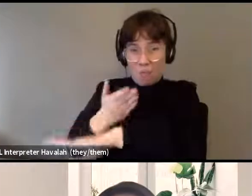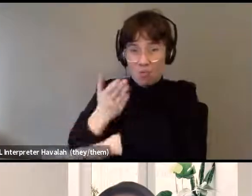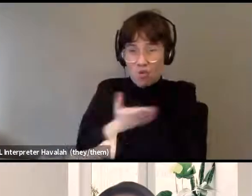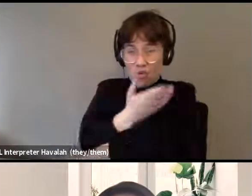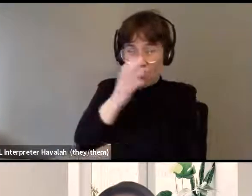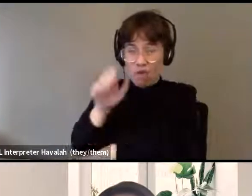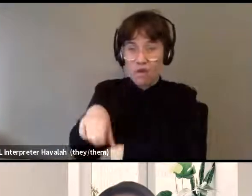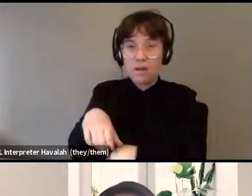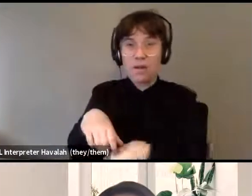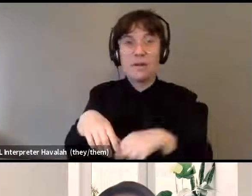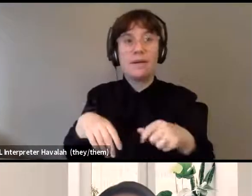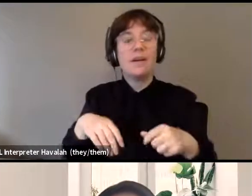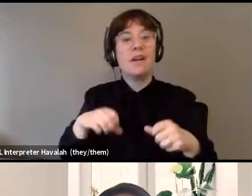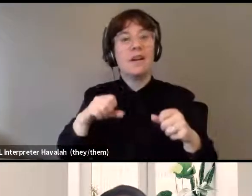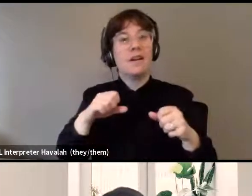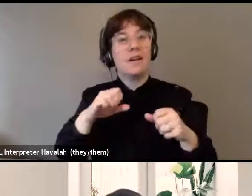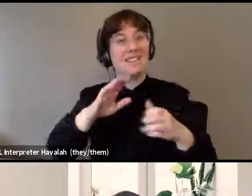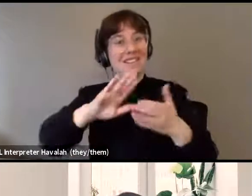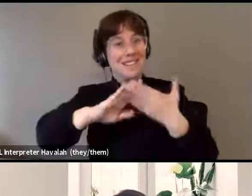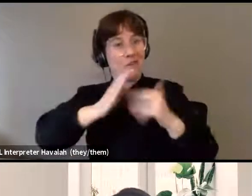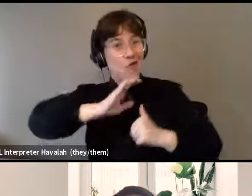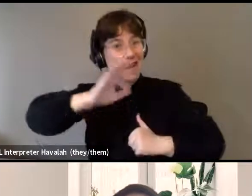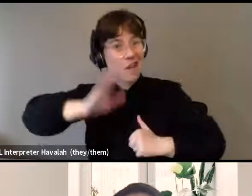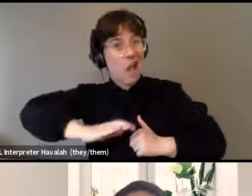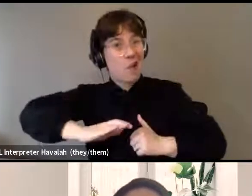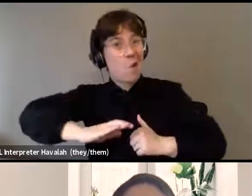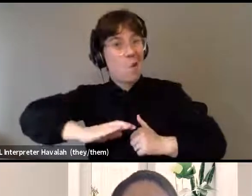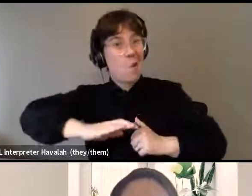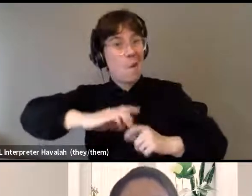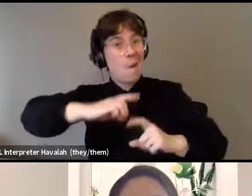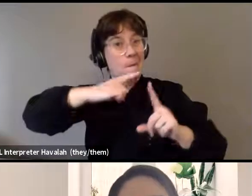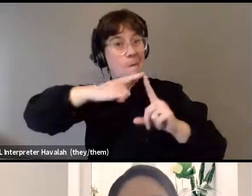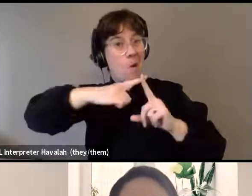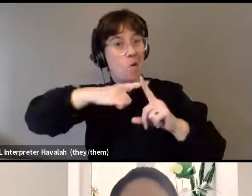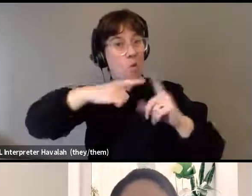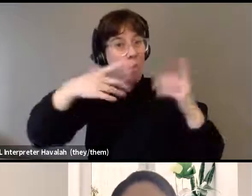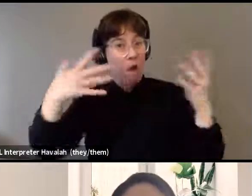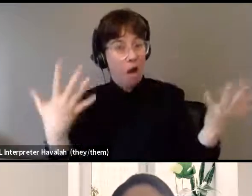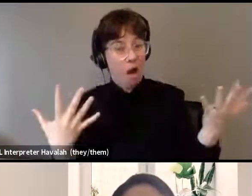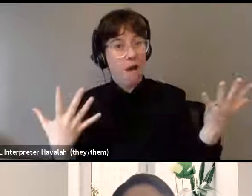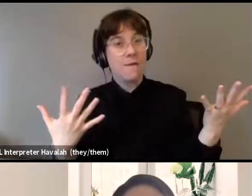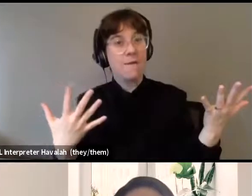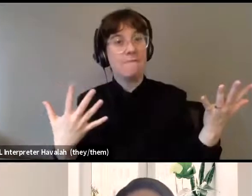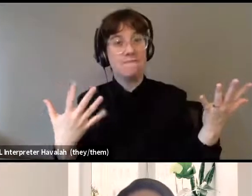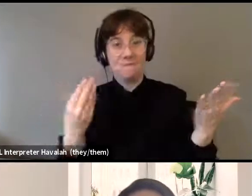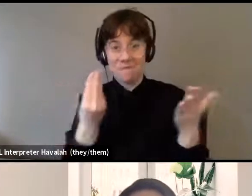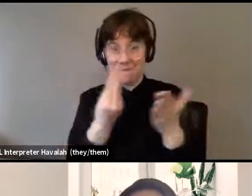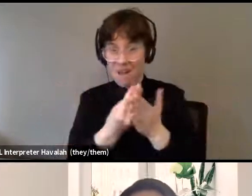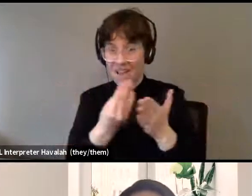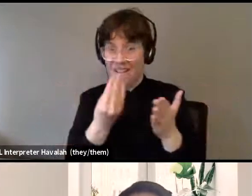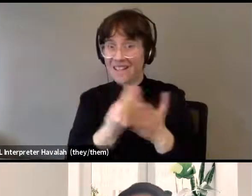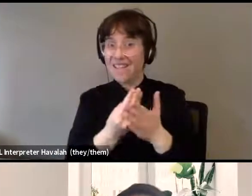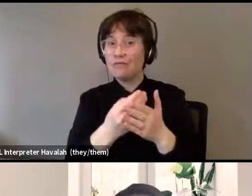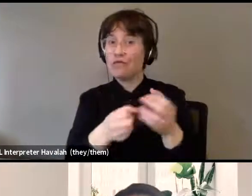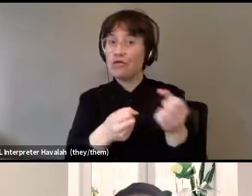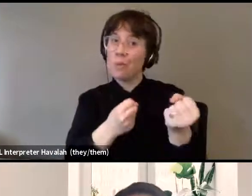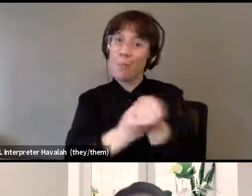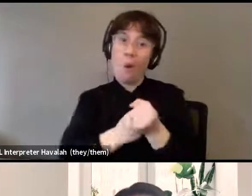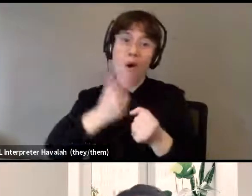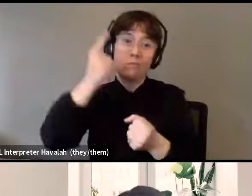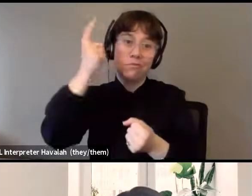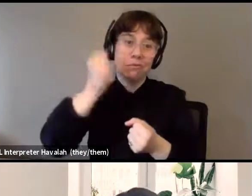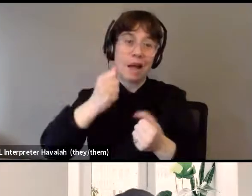thing about the city of Chicago is that there is funding out there. There